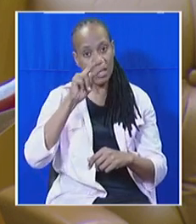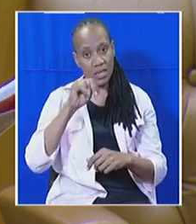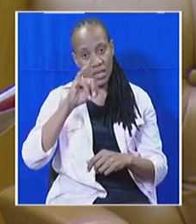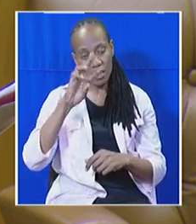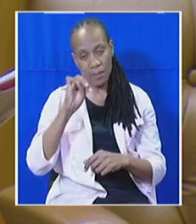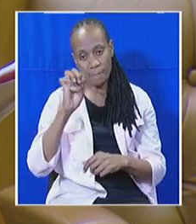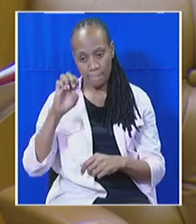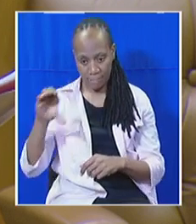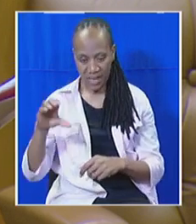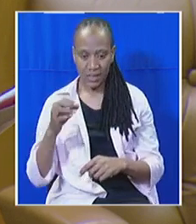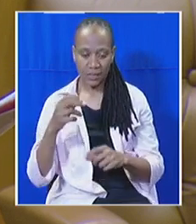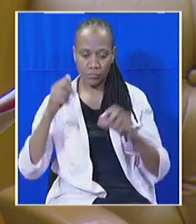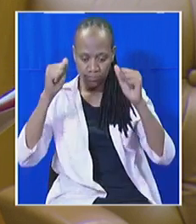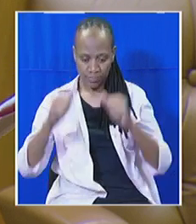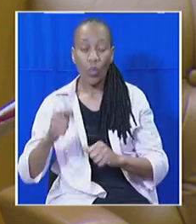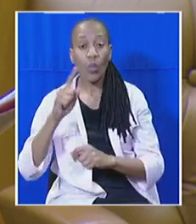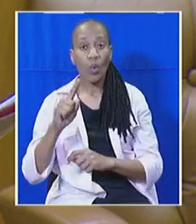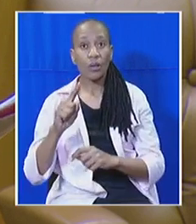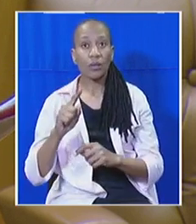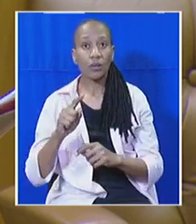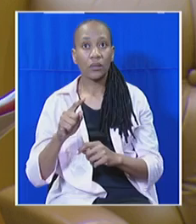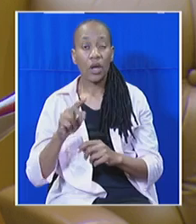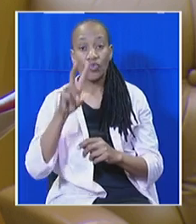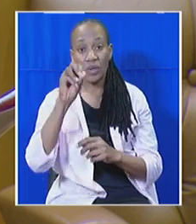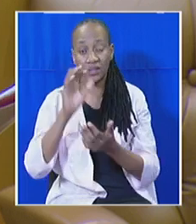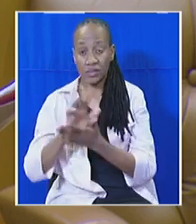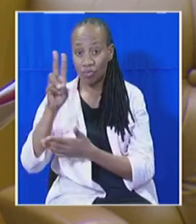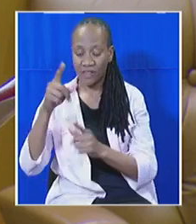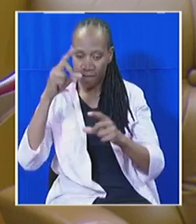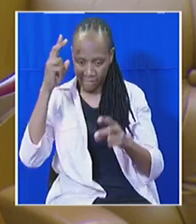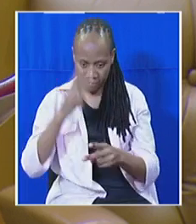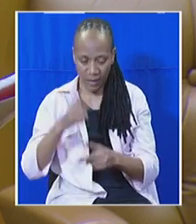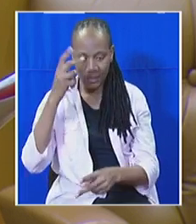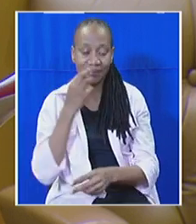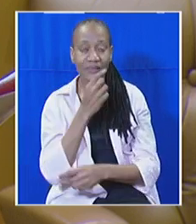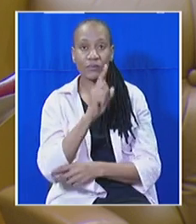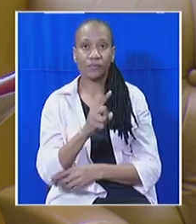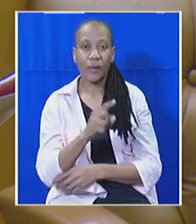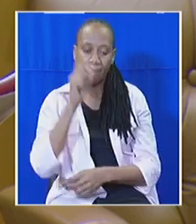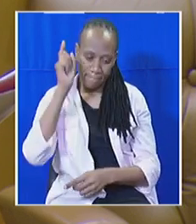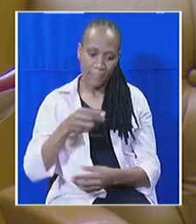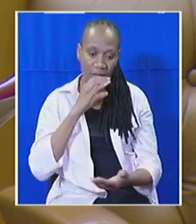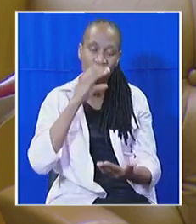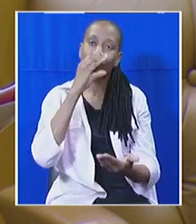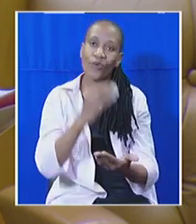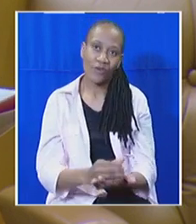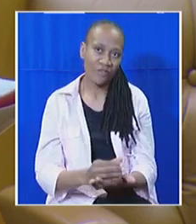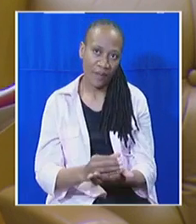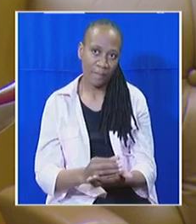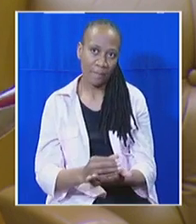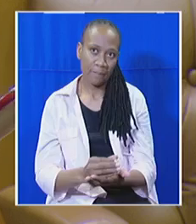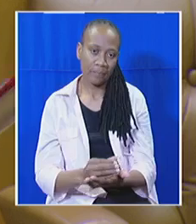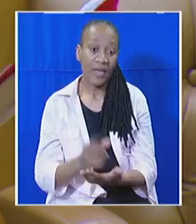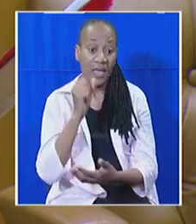of government-subsidized housing projects in 2012 to confirm action required to be